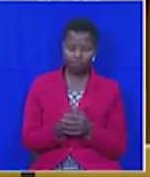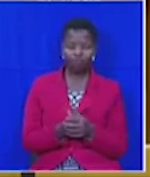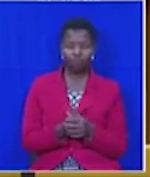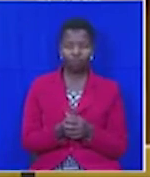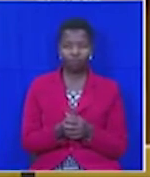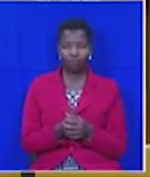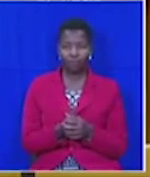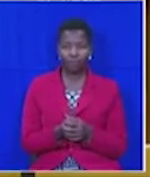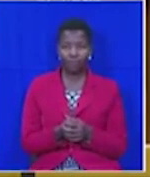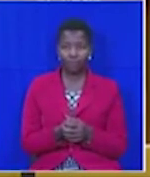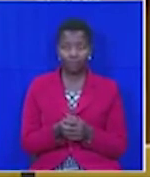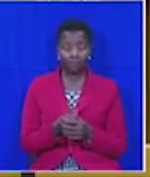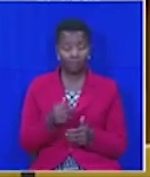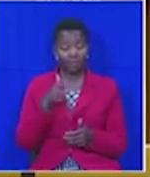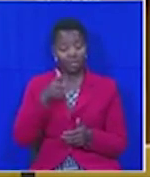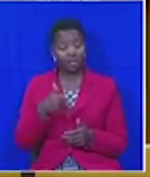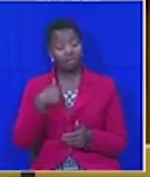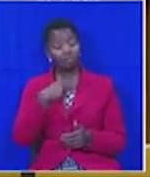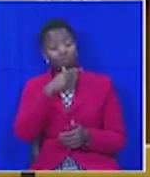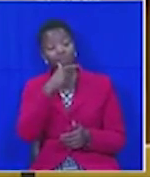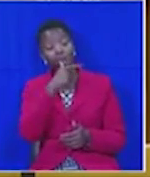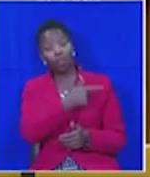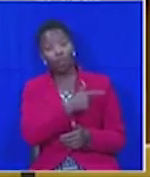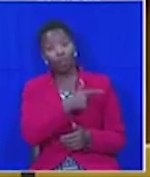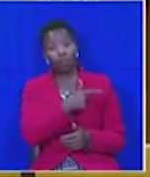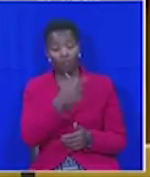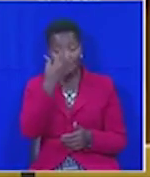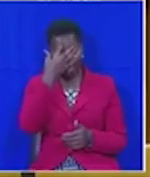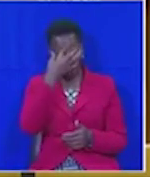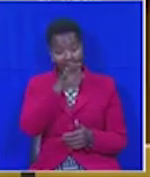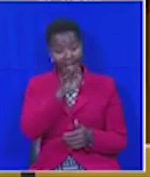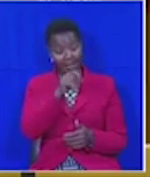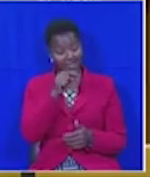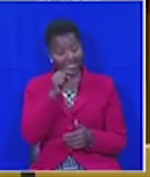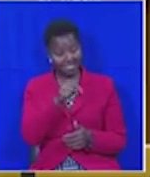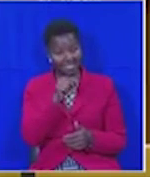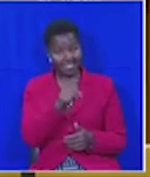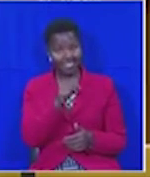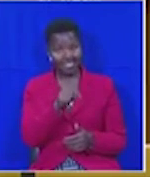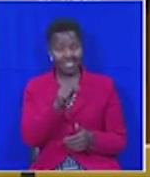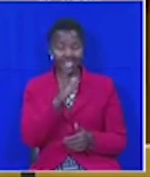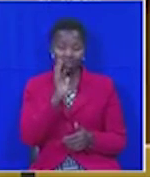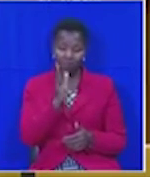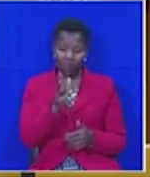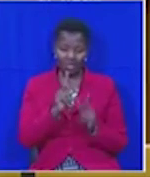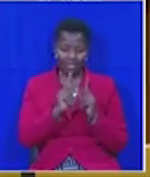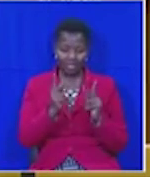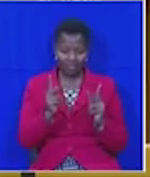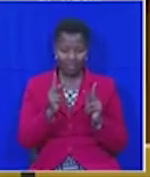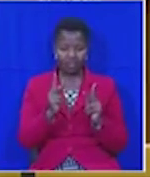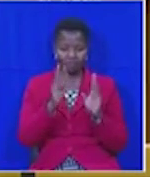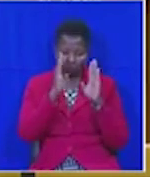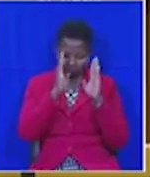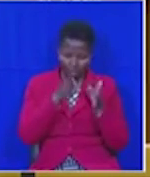I just want to tell you that this government is going to put a lot of